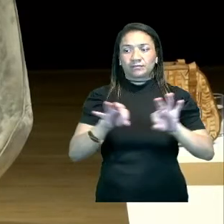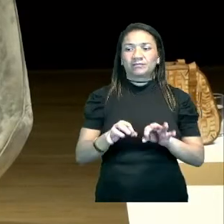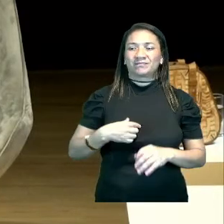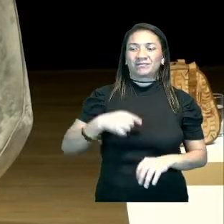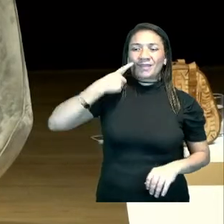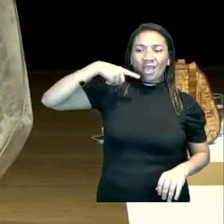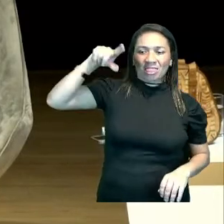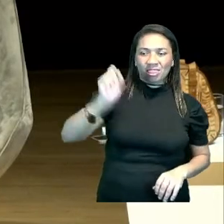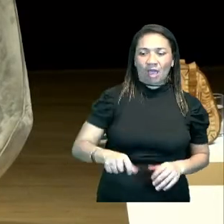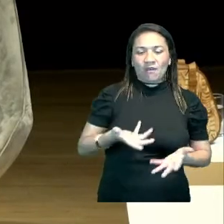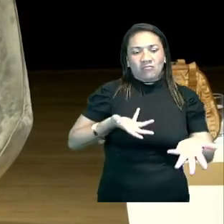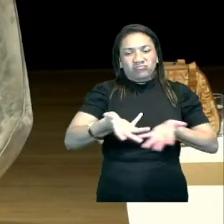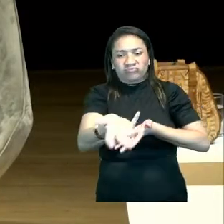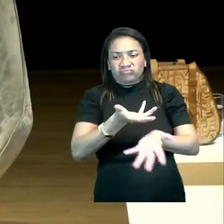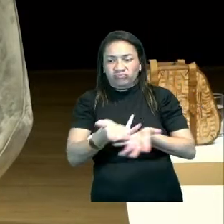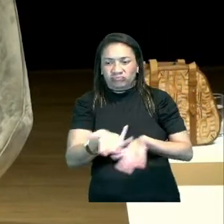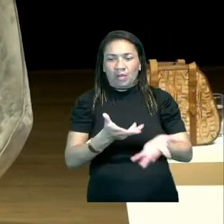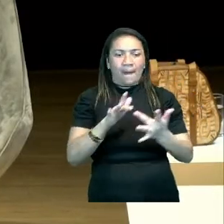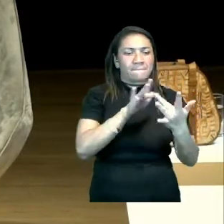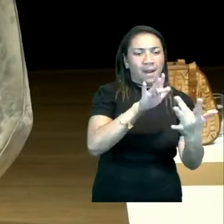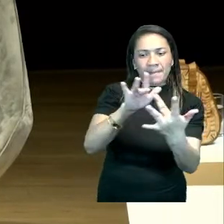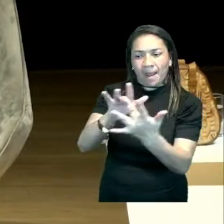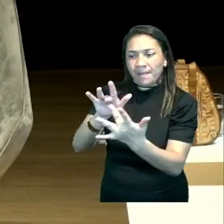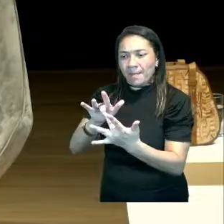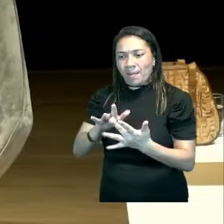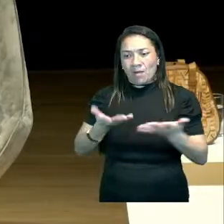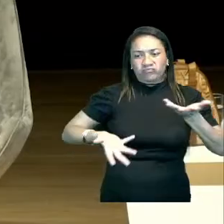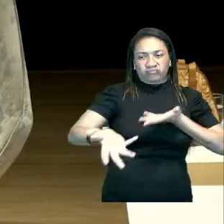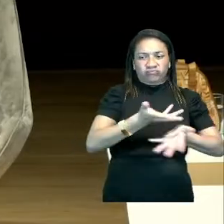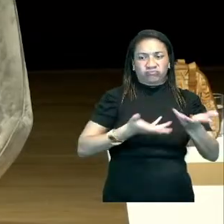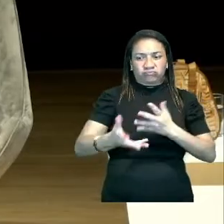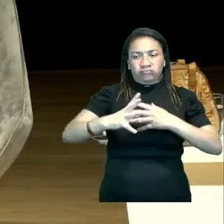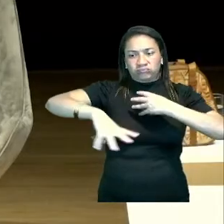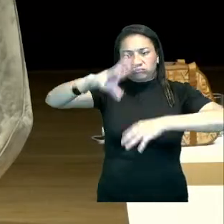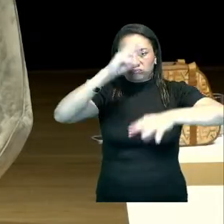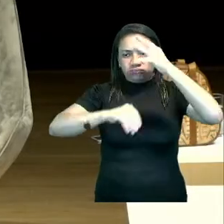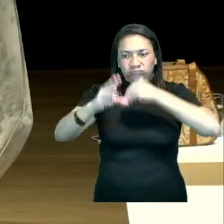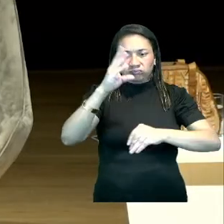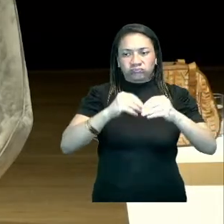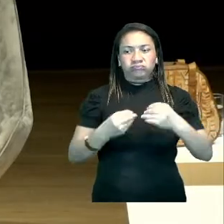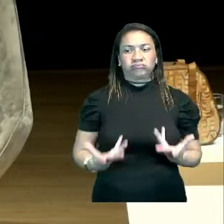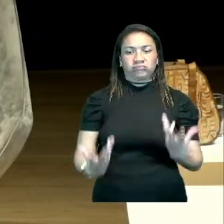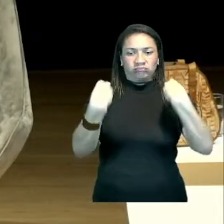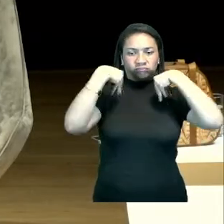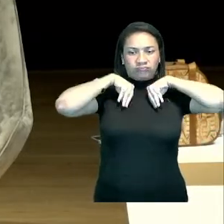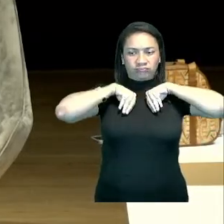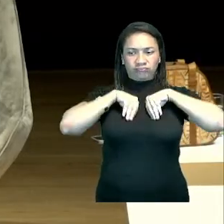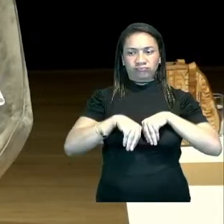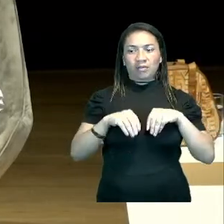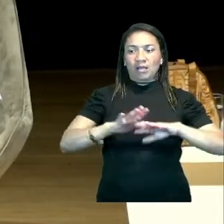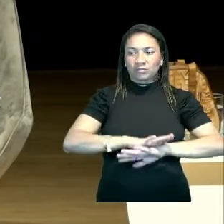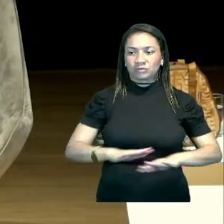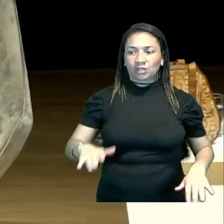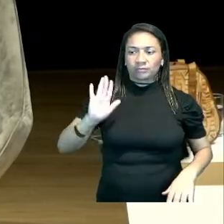return. So I'm very pleased to see what it has inspired here.